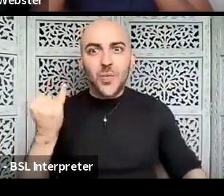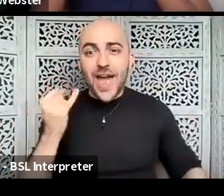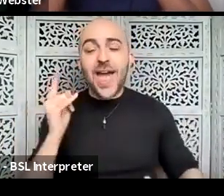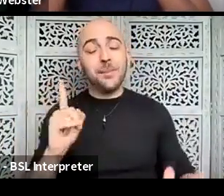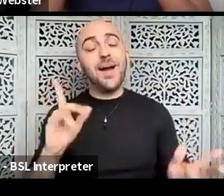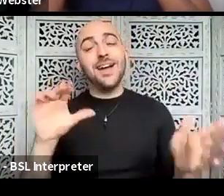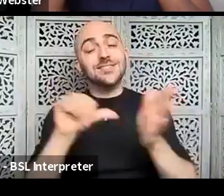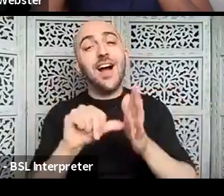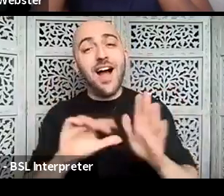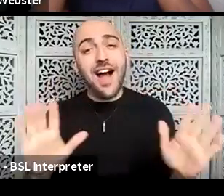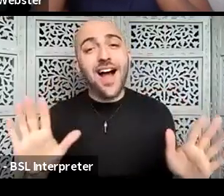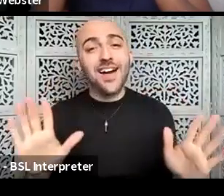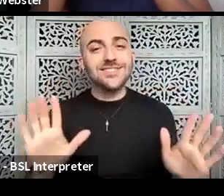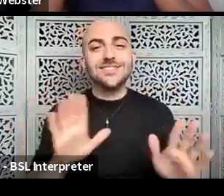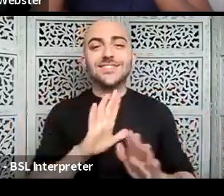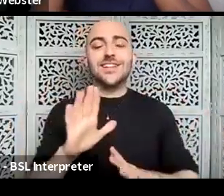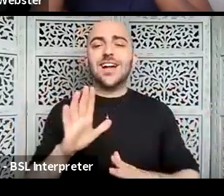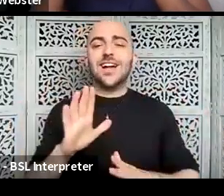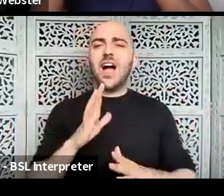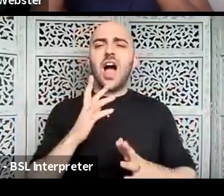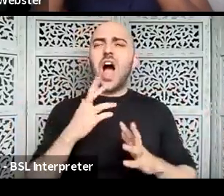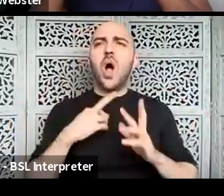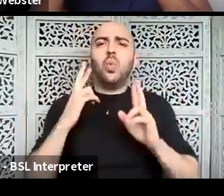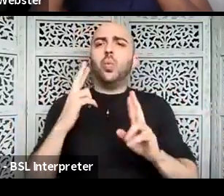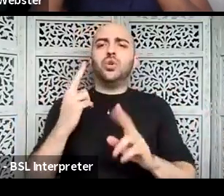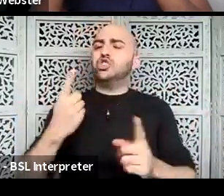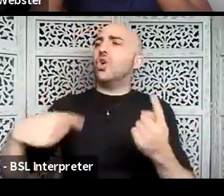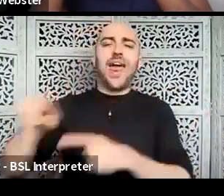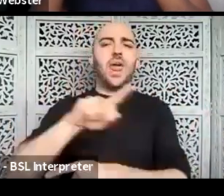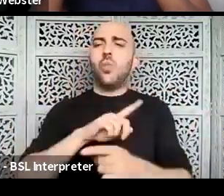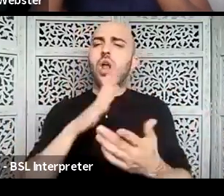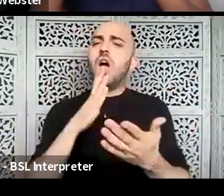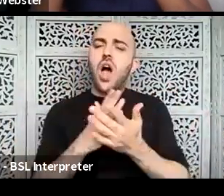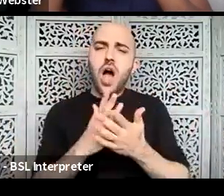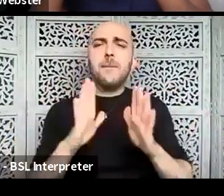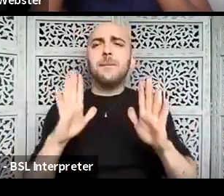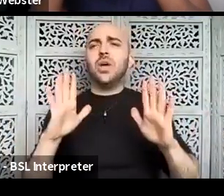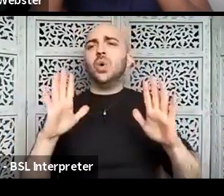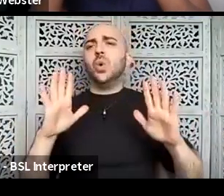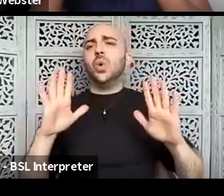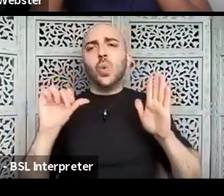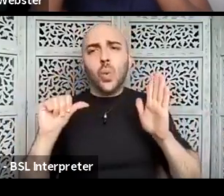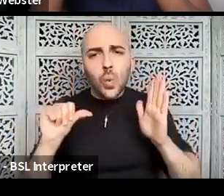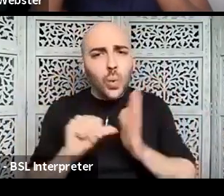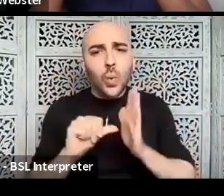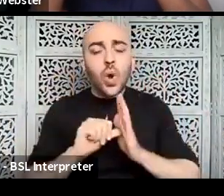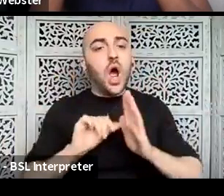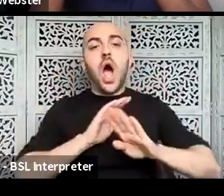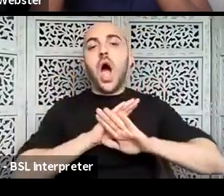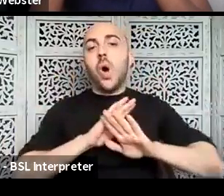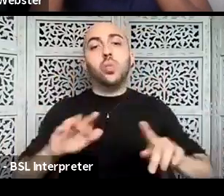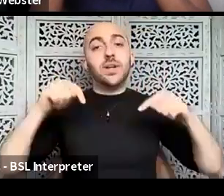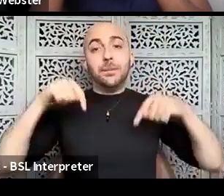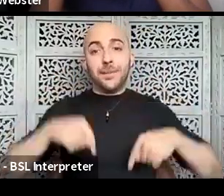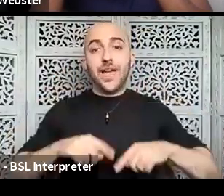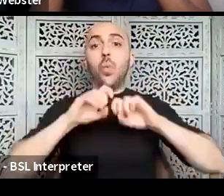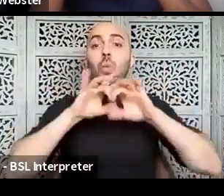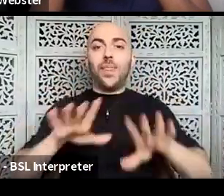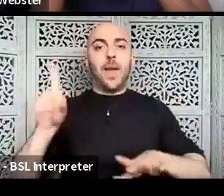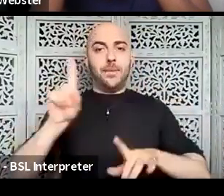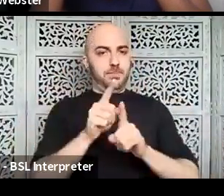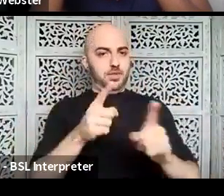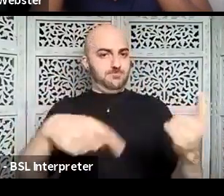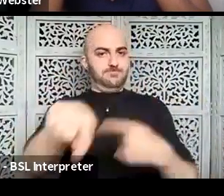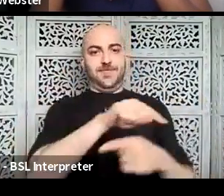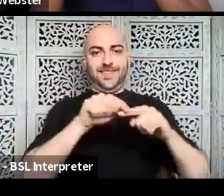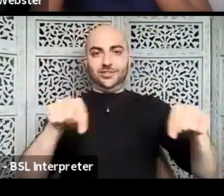so hard. I wouldn't wish it on anyone. And honestly, it's just, I think I wouldn't be here, I think, without people in this room as well. They've